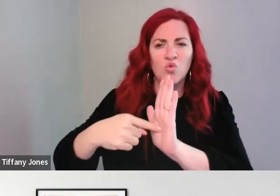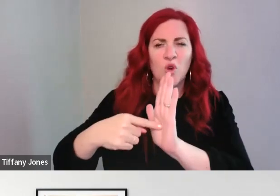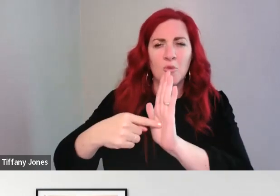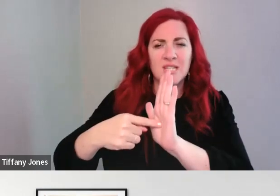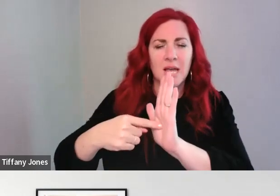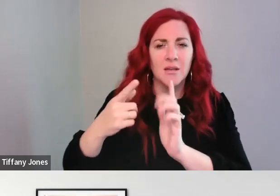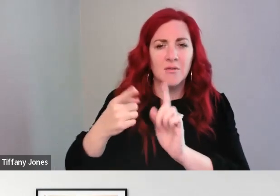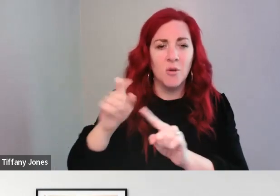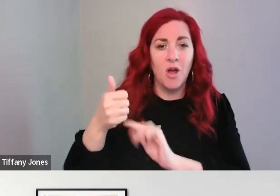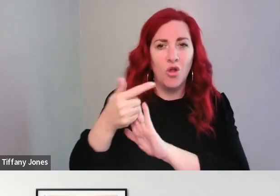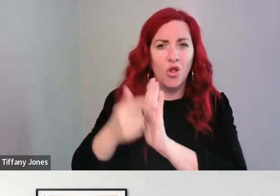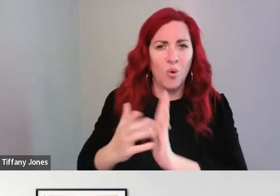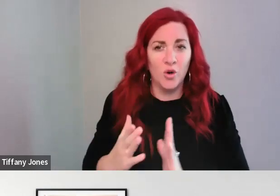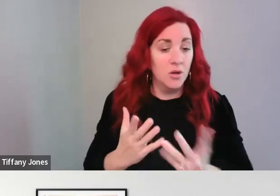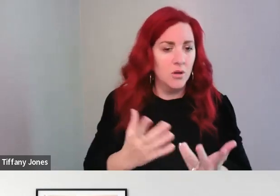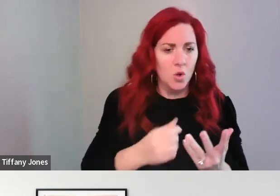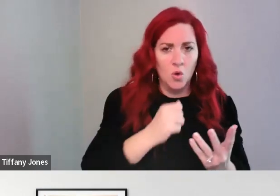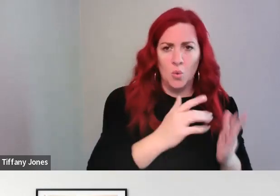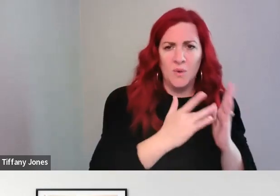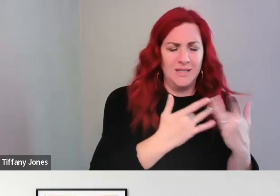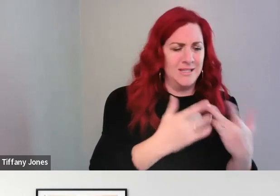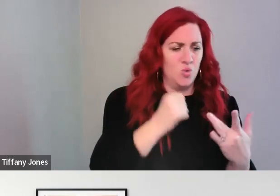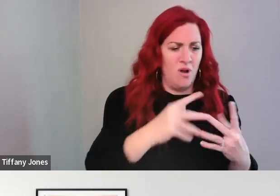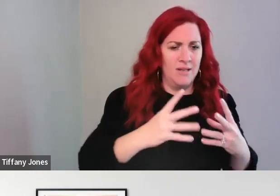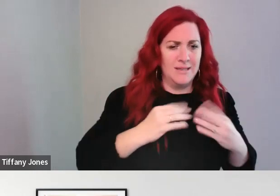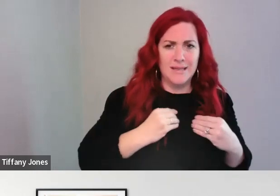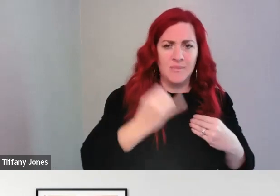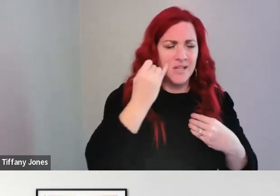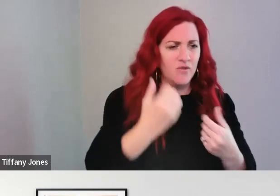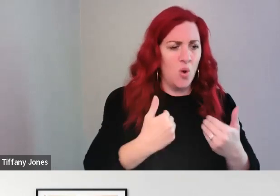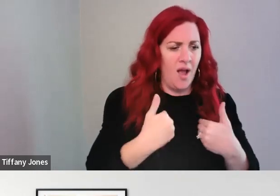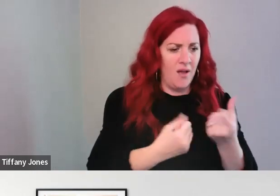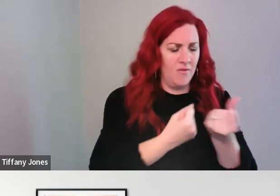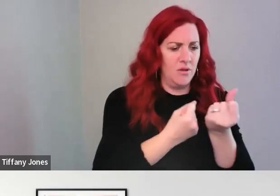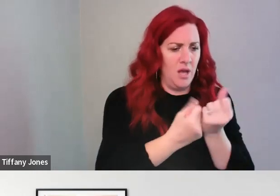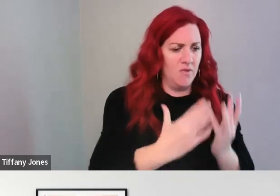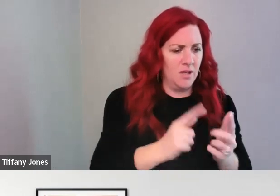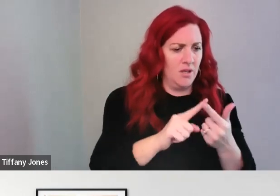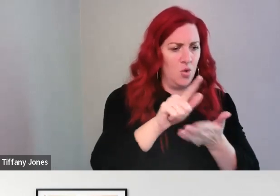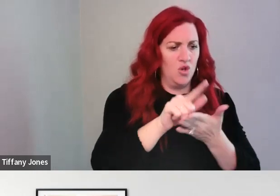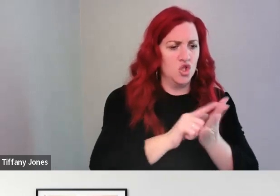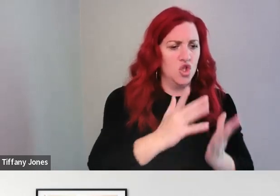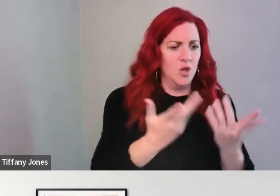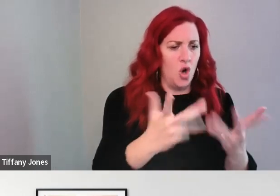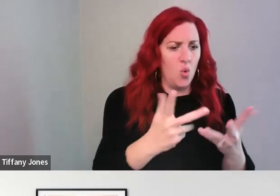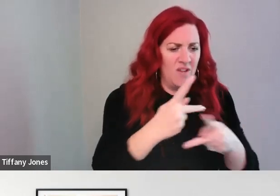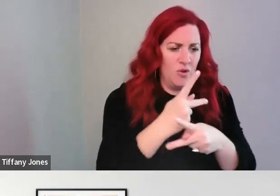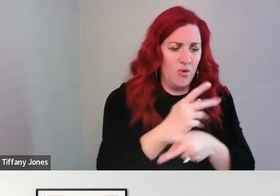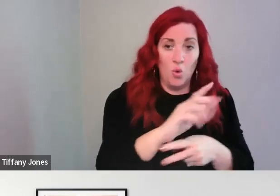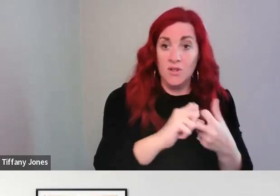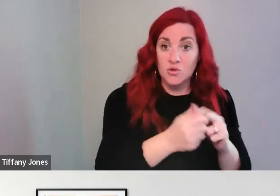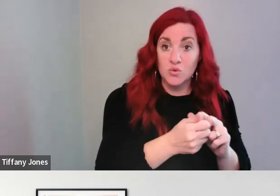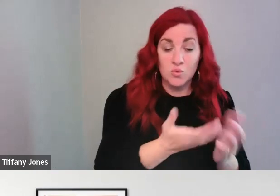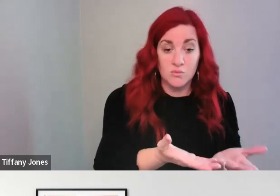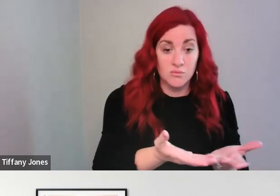on cases if you already have an attorney or an advocate working on that issue. But as long as, those